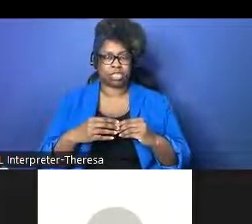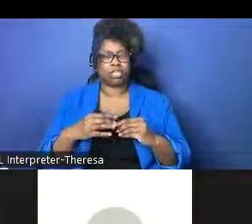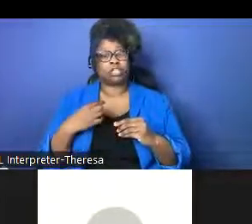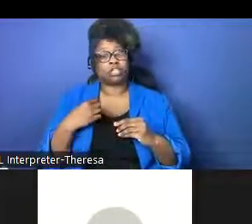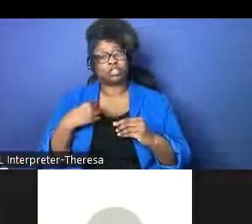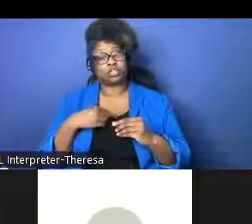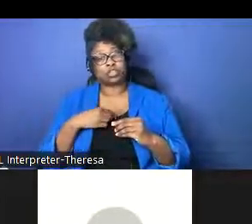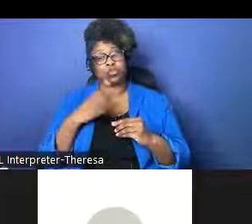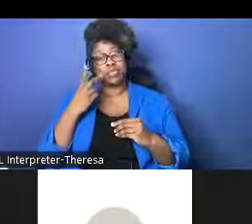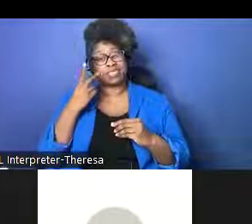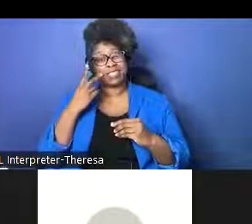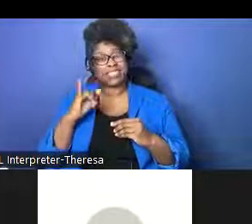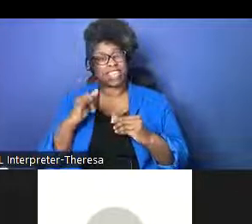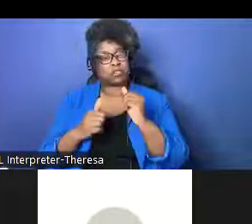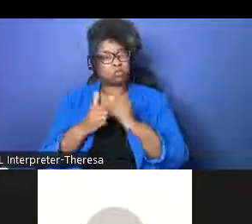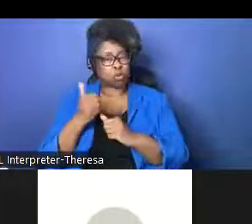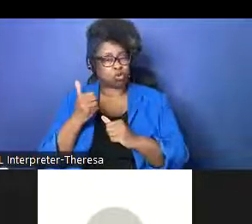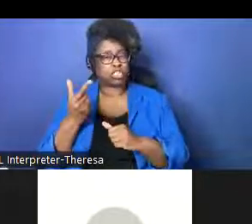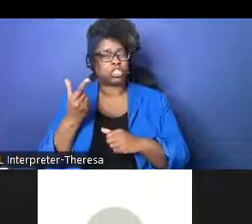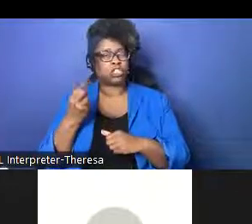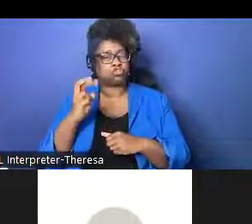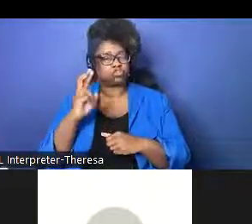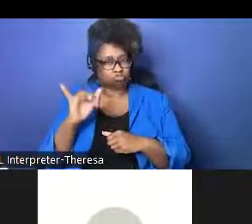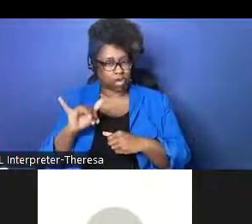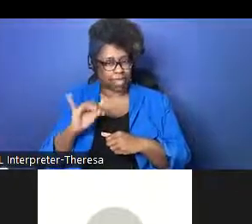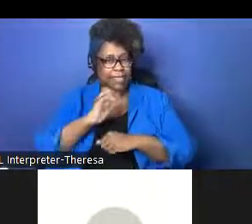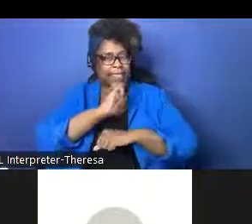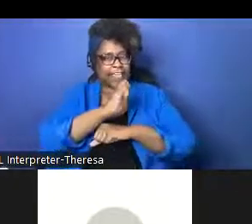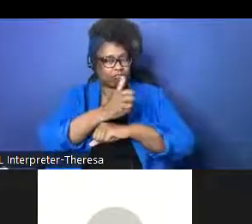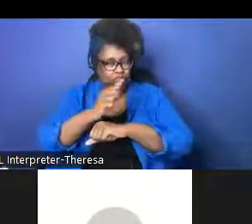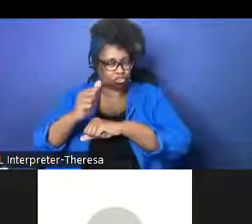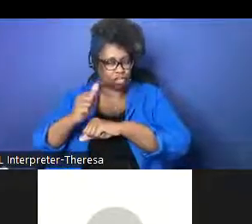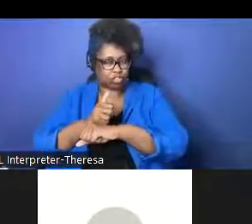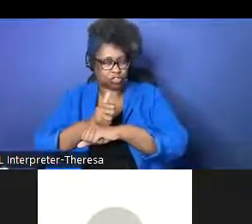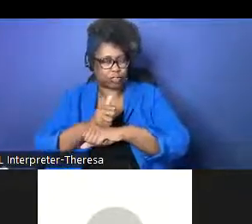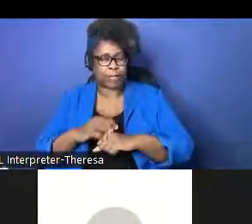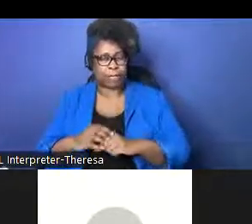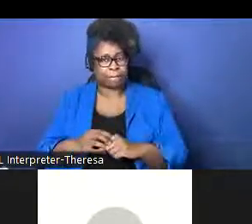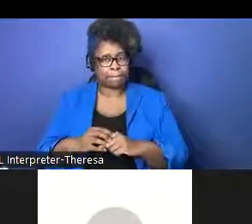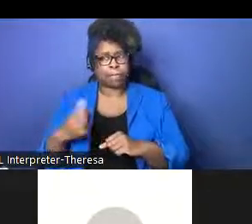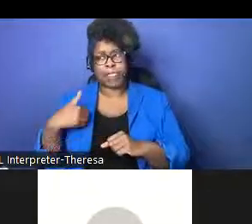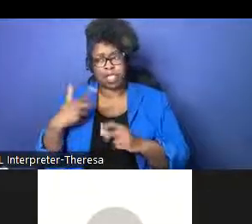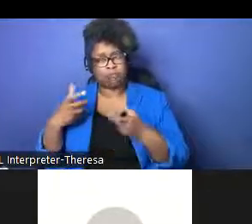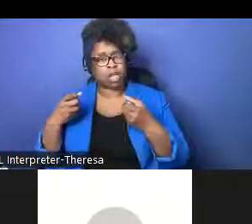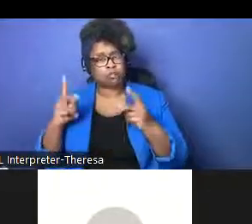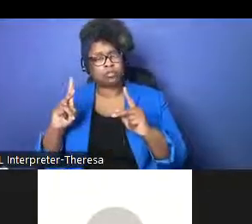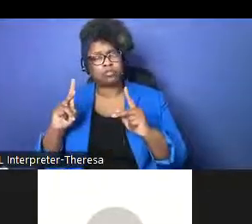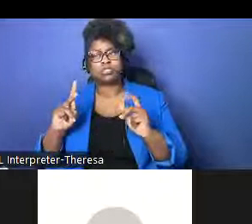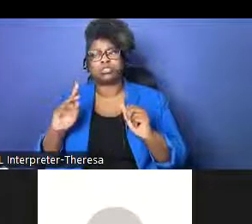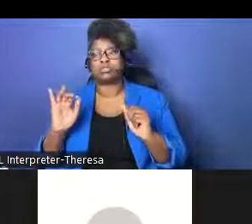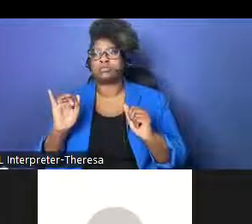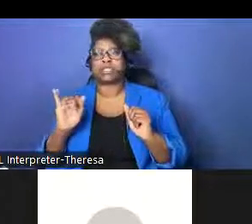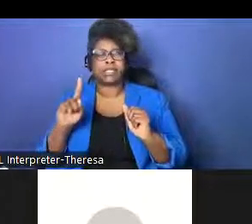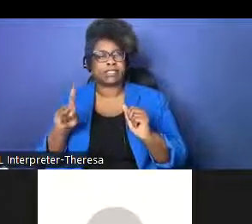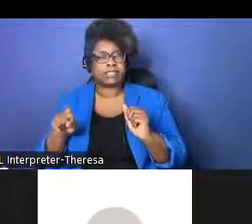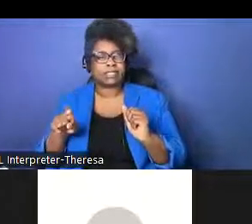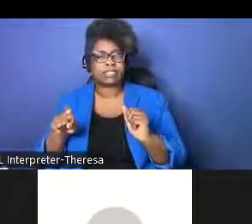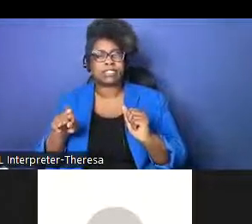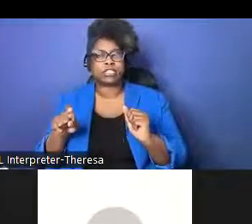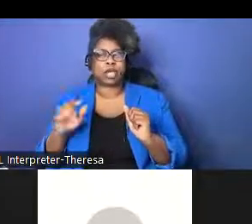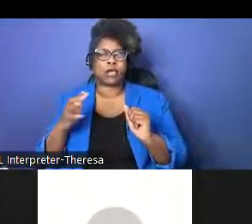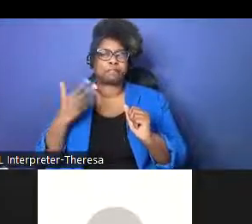as mostly gray infrastructure. We do see opportunities, particularly where it meets the